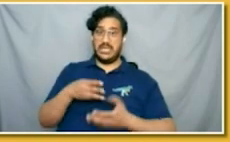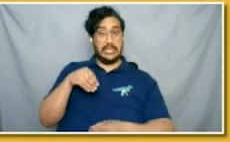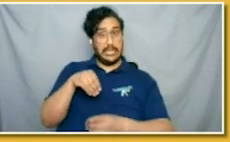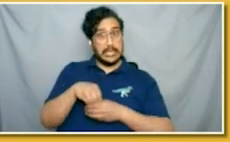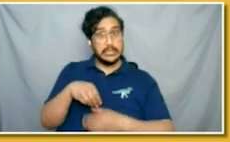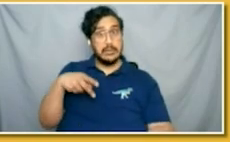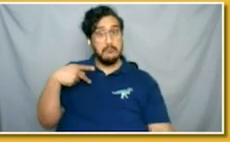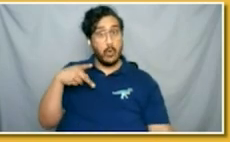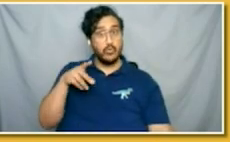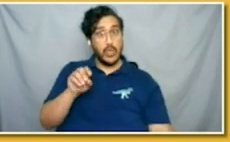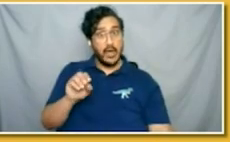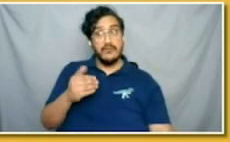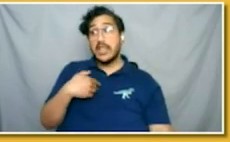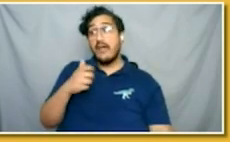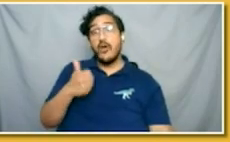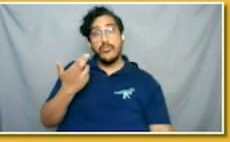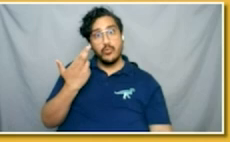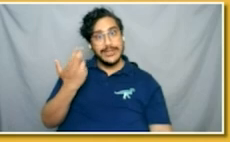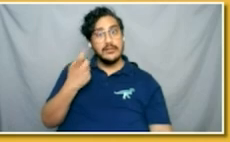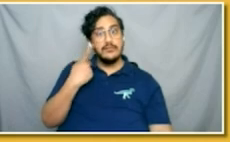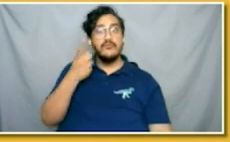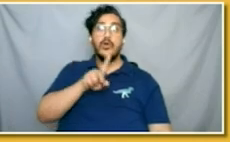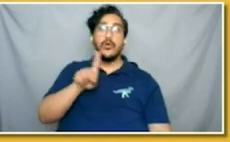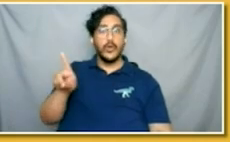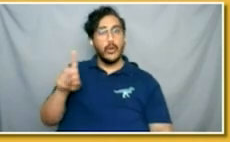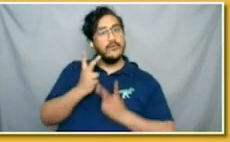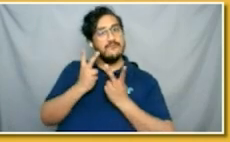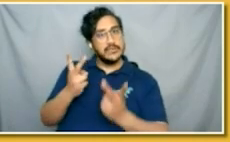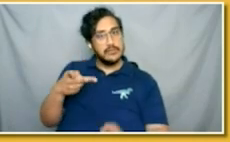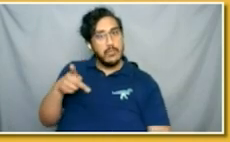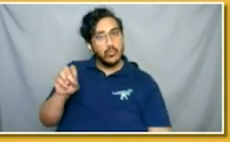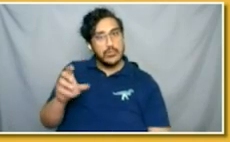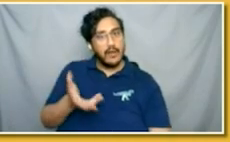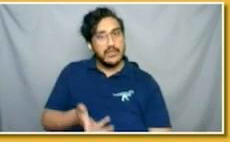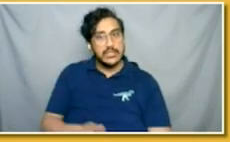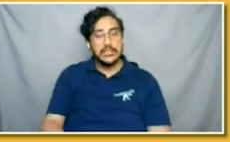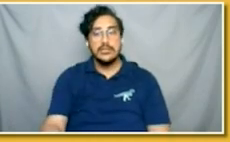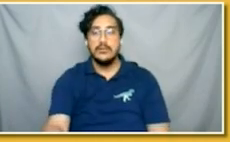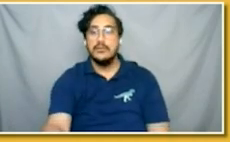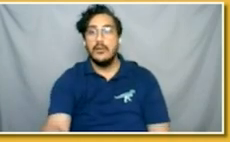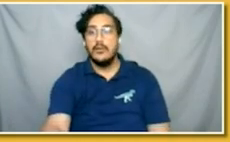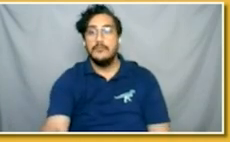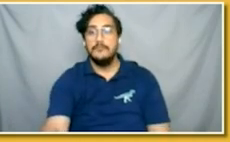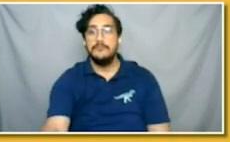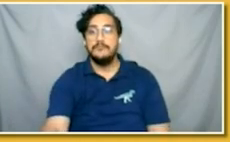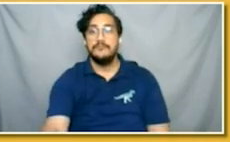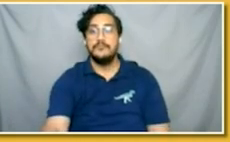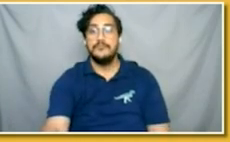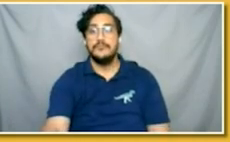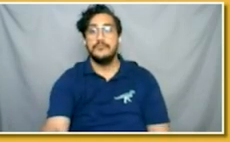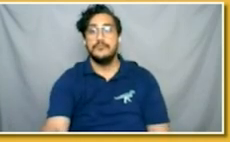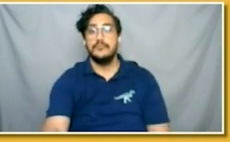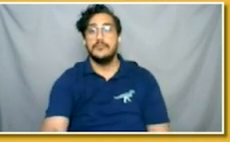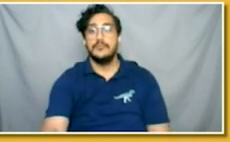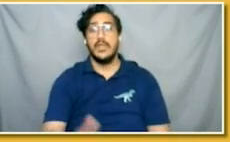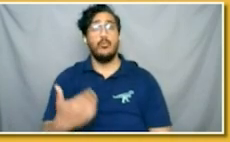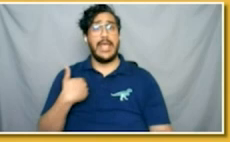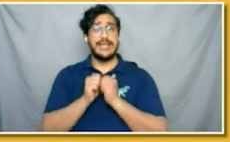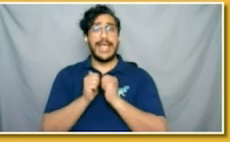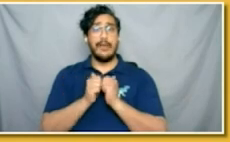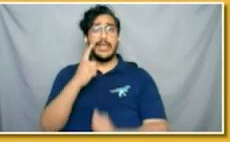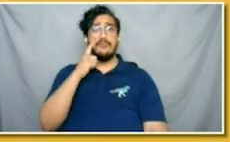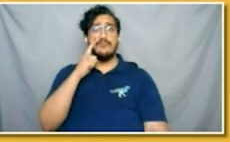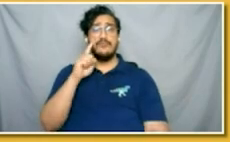there. So, you know, there's a campaign for postal banking. I would encourage people to you know, look that